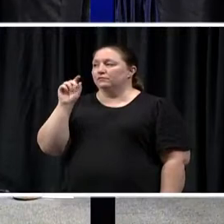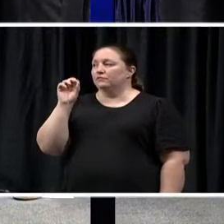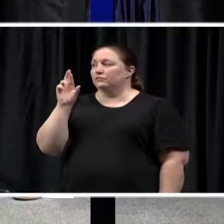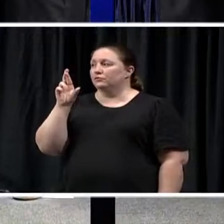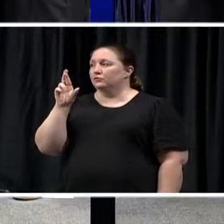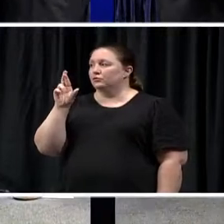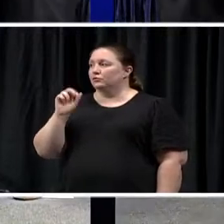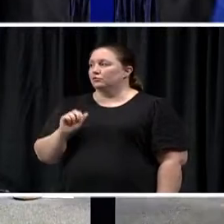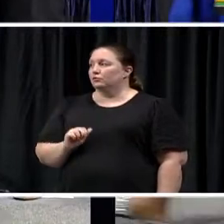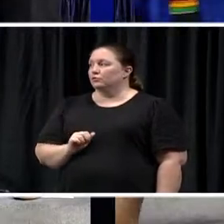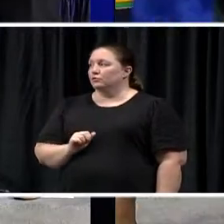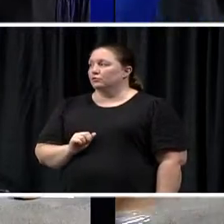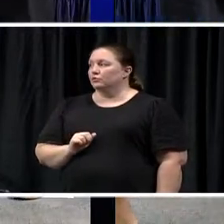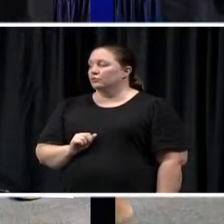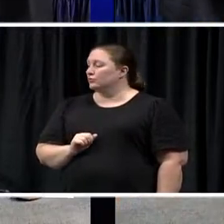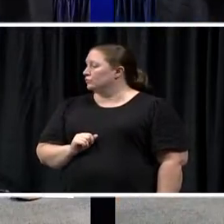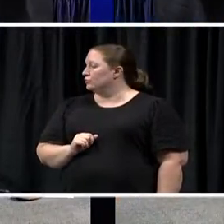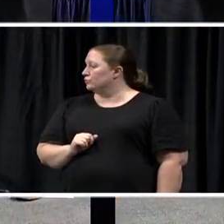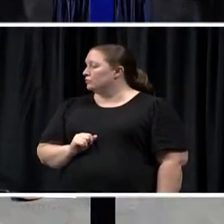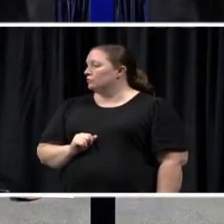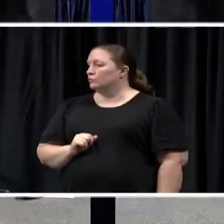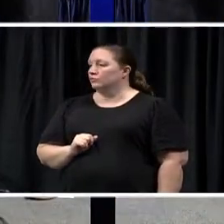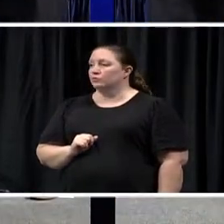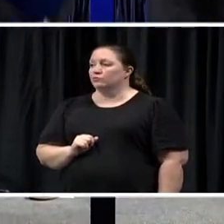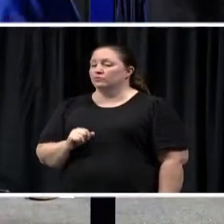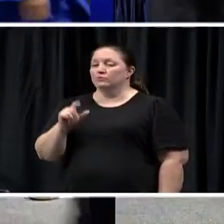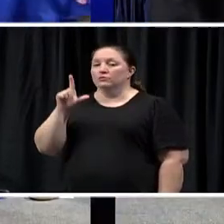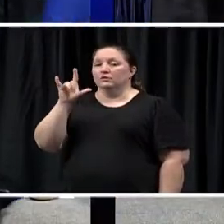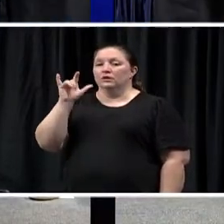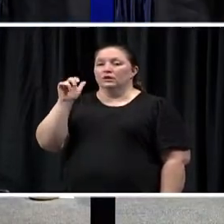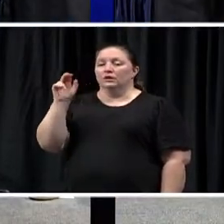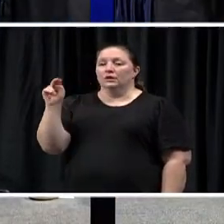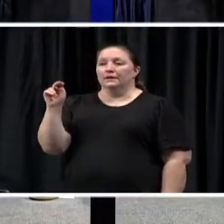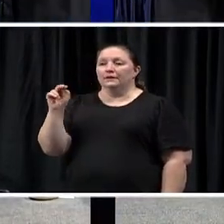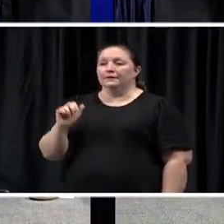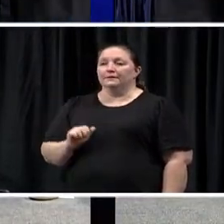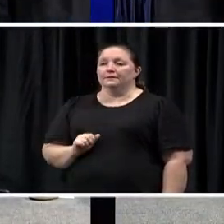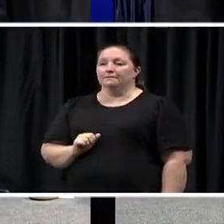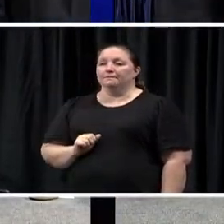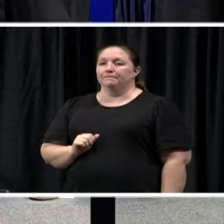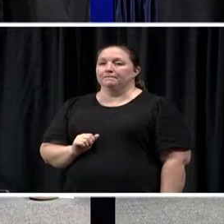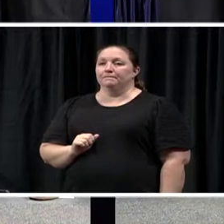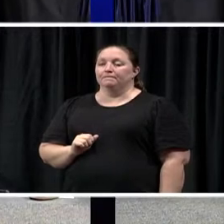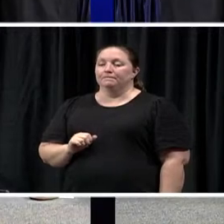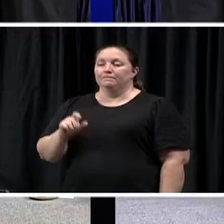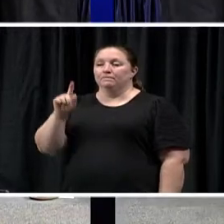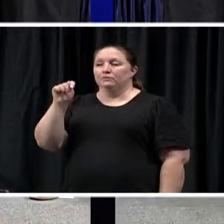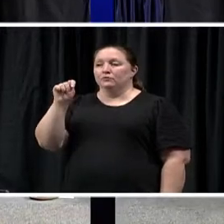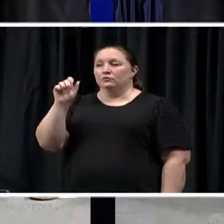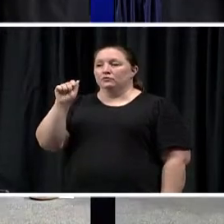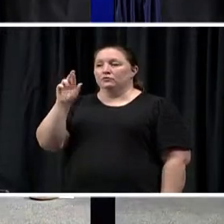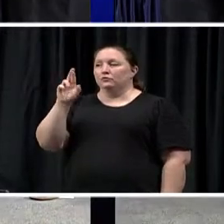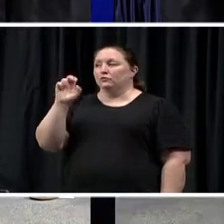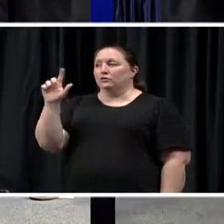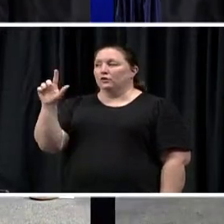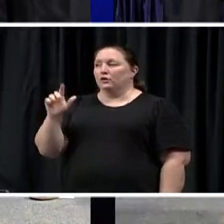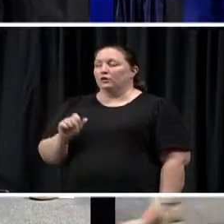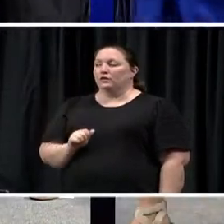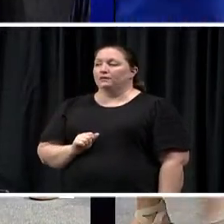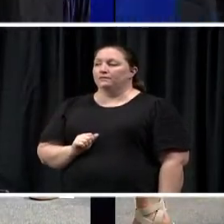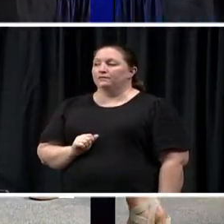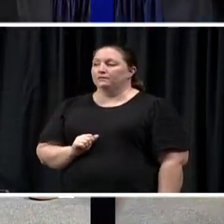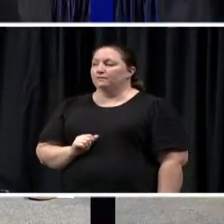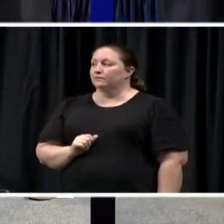Hunter Chetanapund. Lillian Catherine Clifford. Terrell Clayland